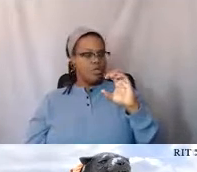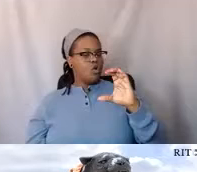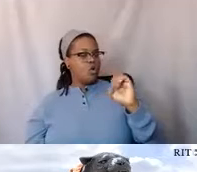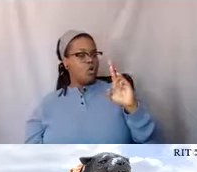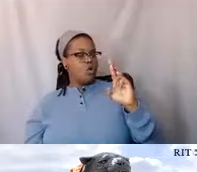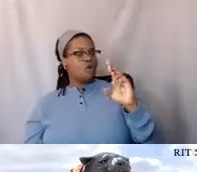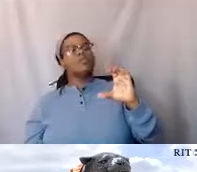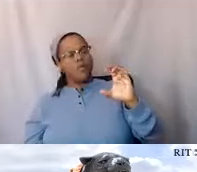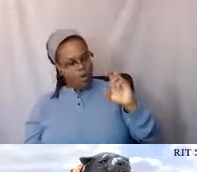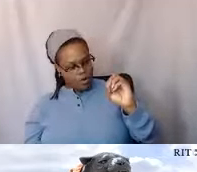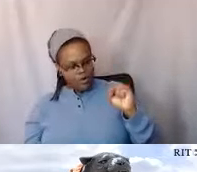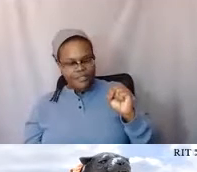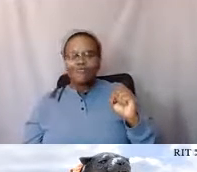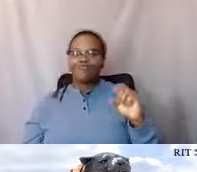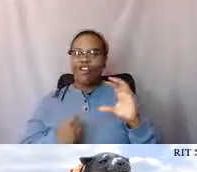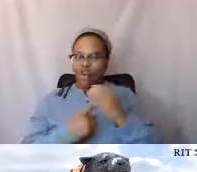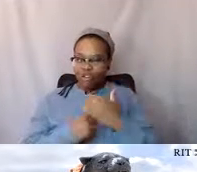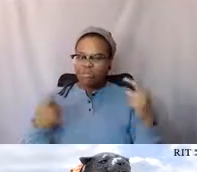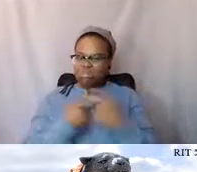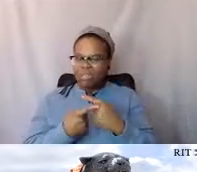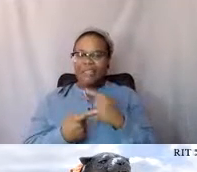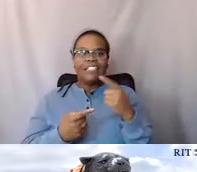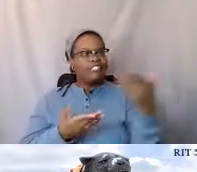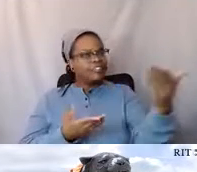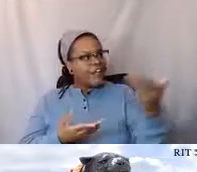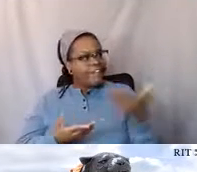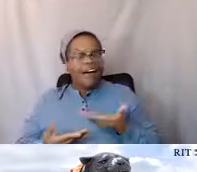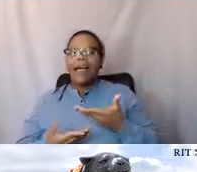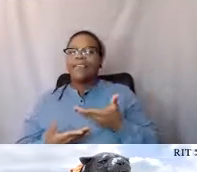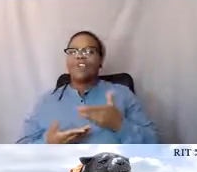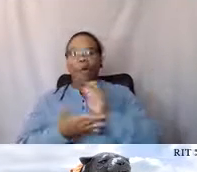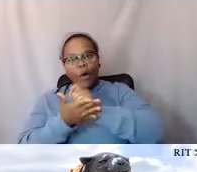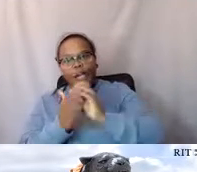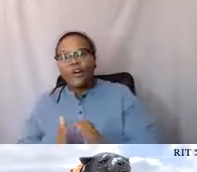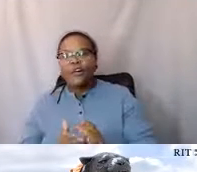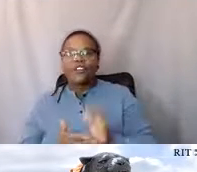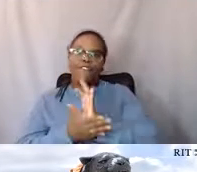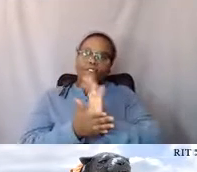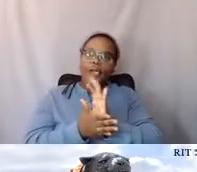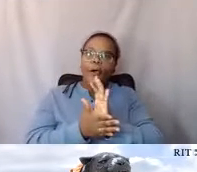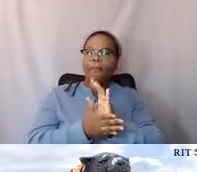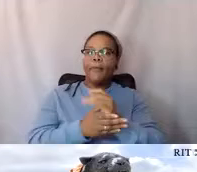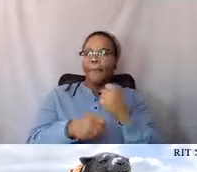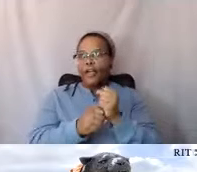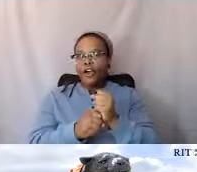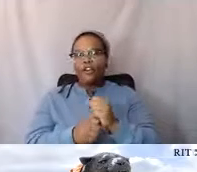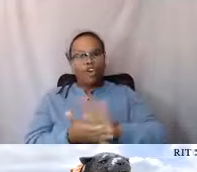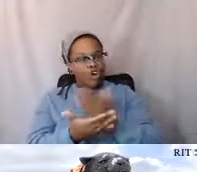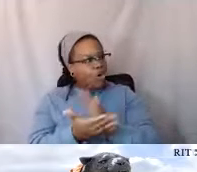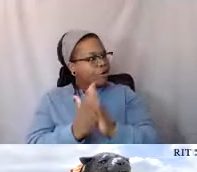invites writers, filmmakers, sort of chefs. I mean, it just